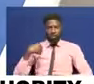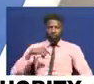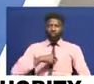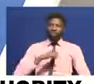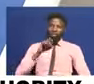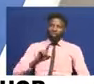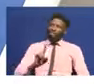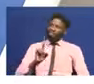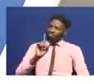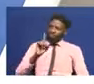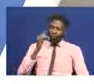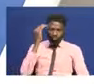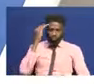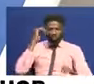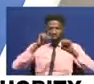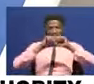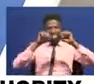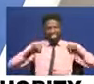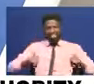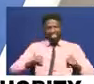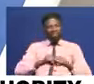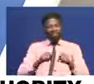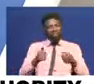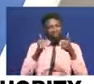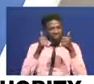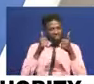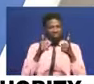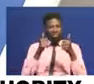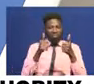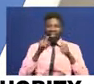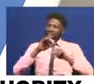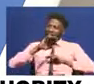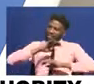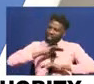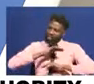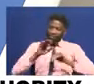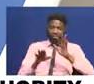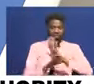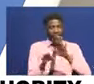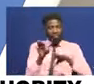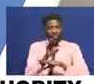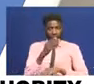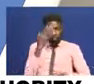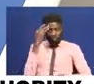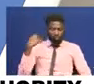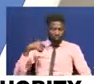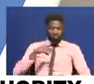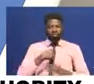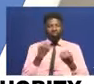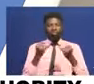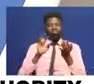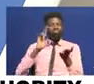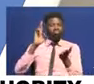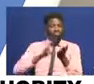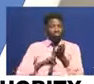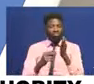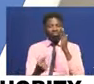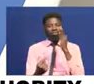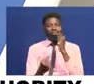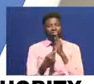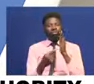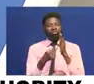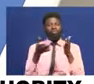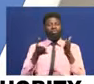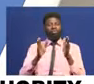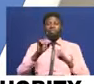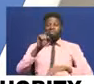that our systems are stable. We have to be sure that we've got sufficient coverage, because we are also trying to register people in a digital manner. And you have to